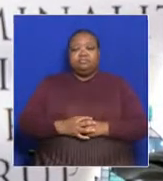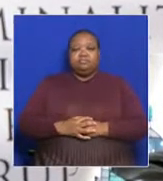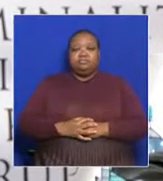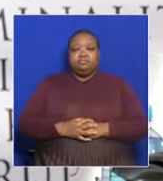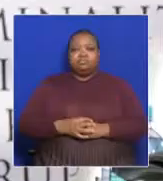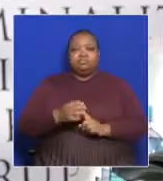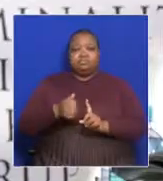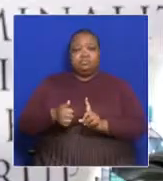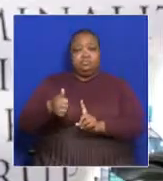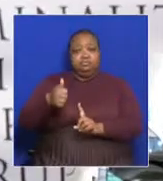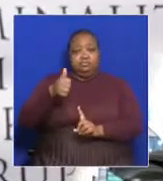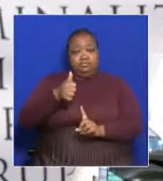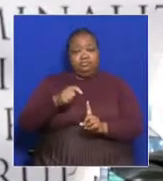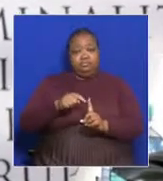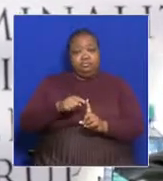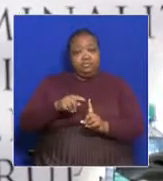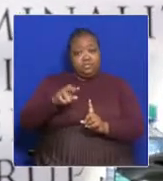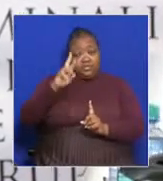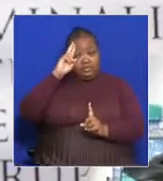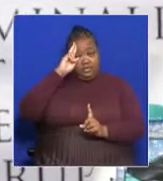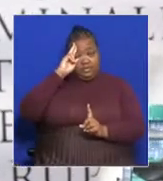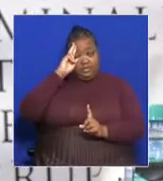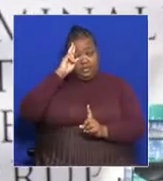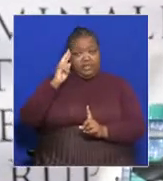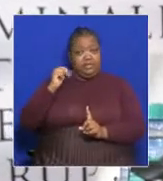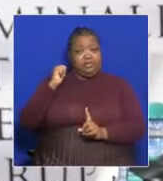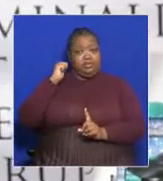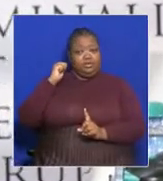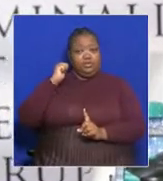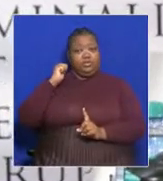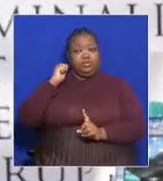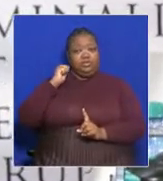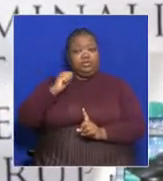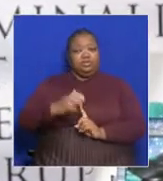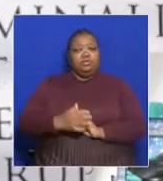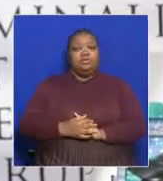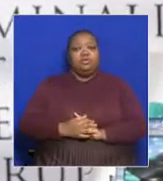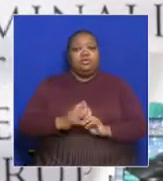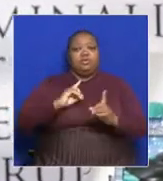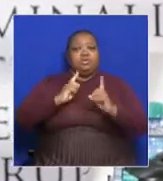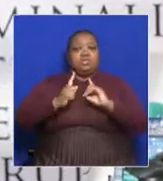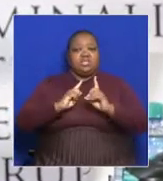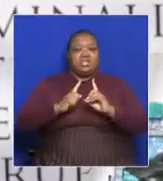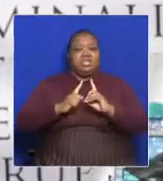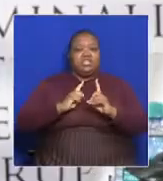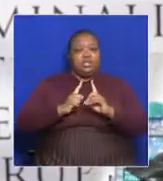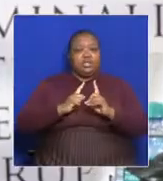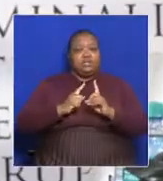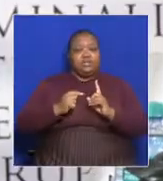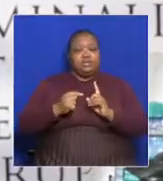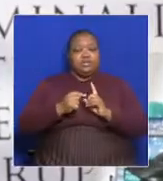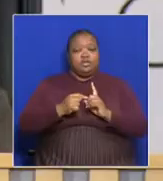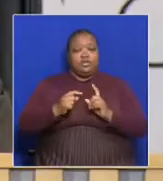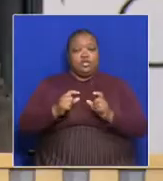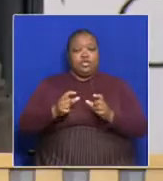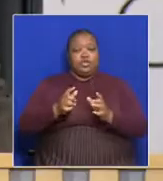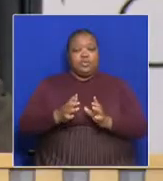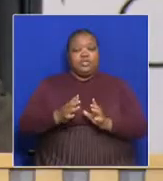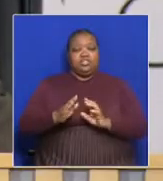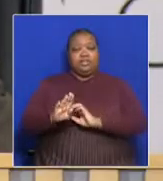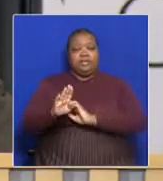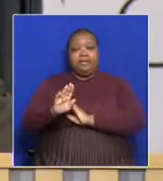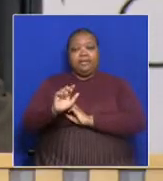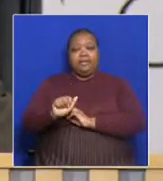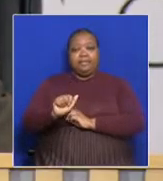you recall yesterday during engagement by Commissioner Baloyi, when